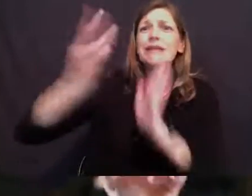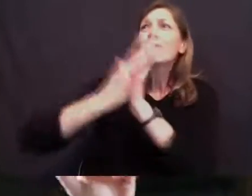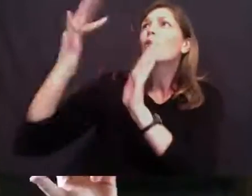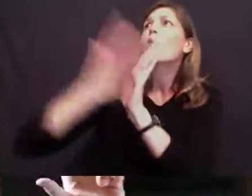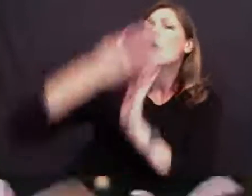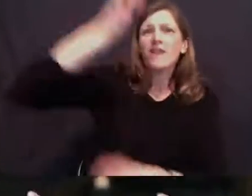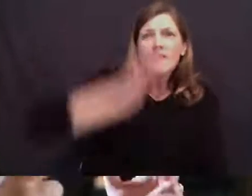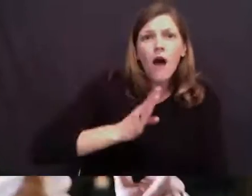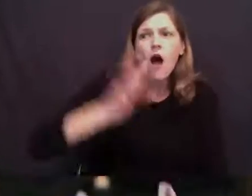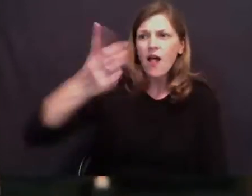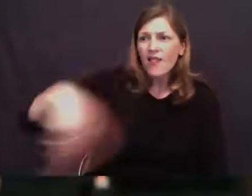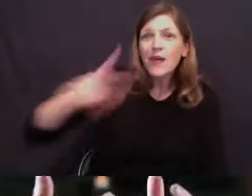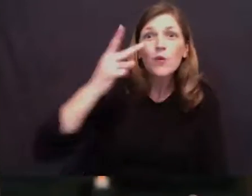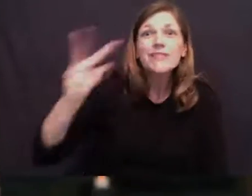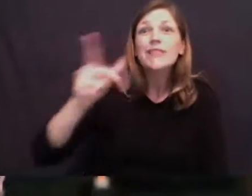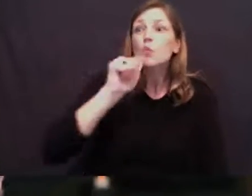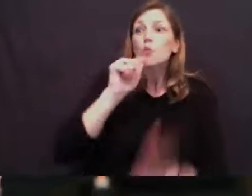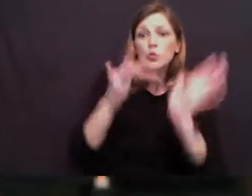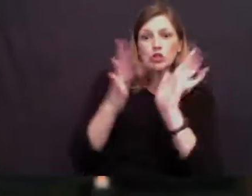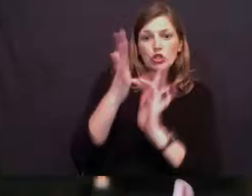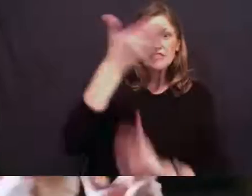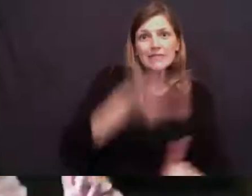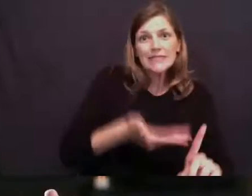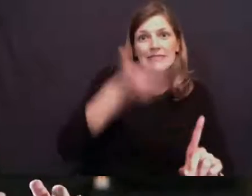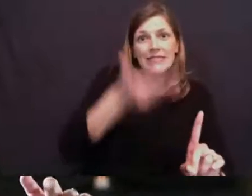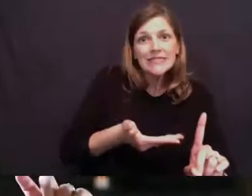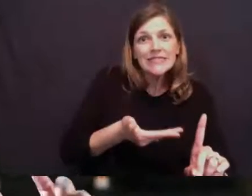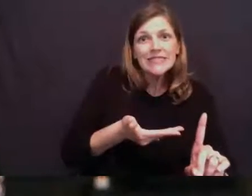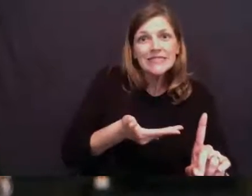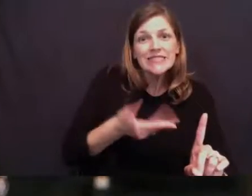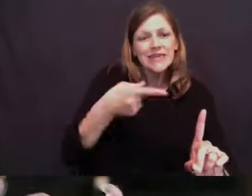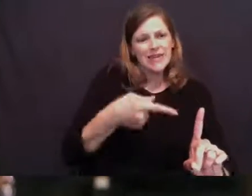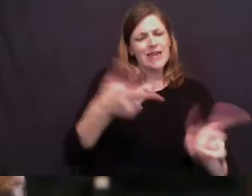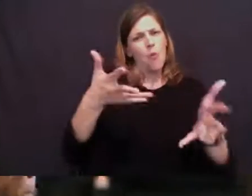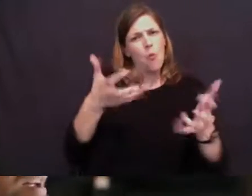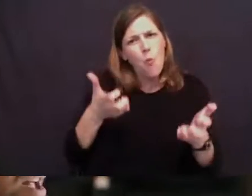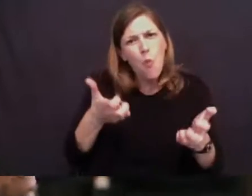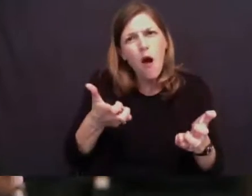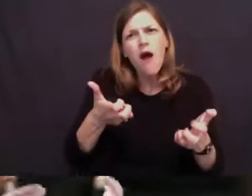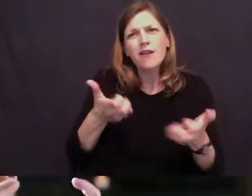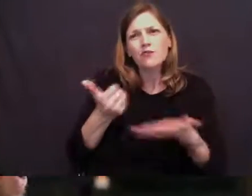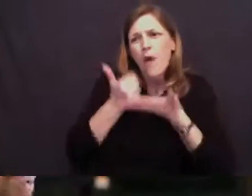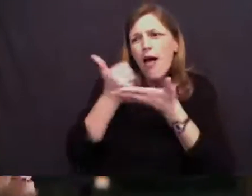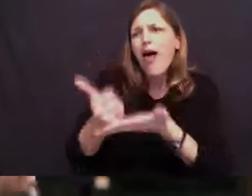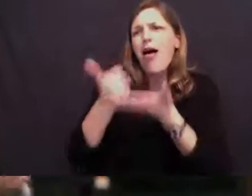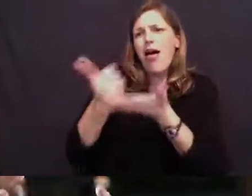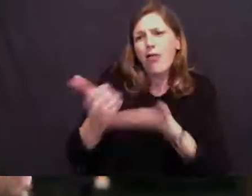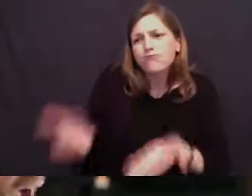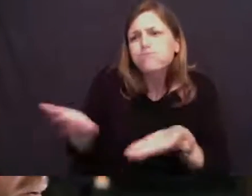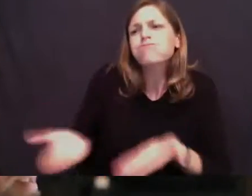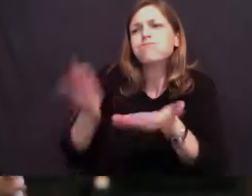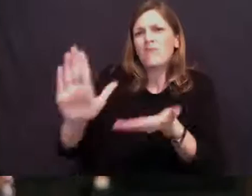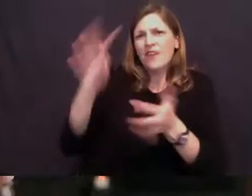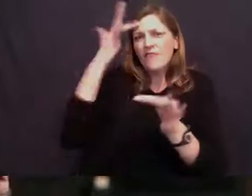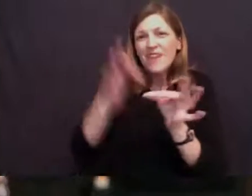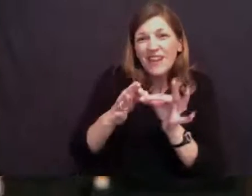so that they would see who Jesus is. He wanted to nurture their faith because the greatest